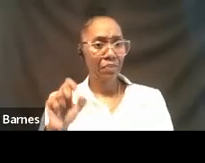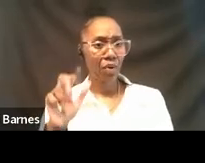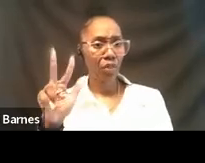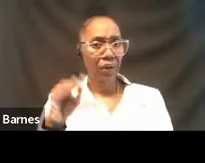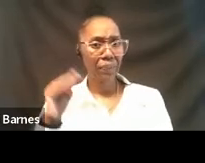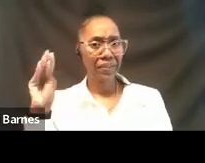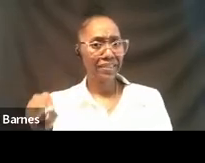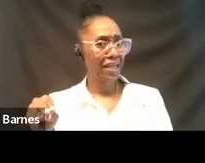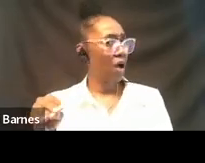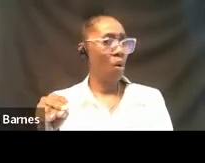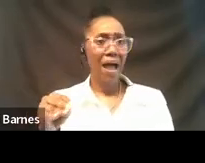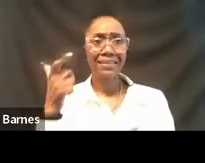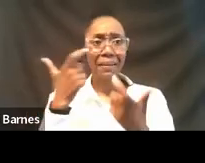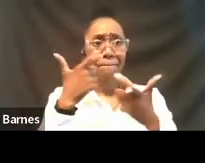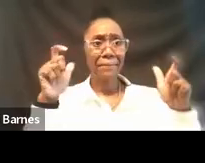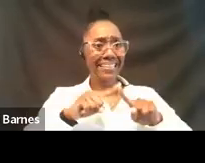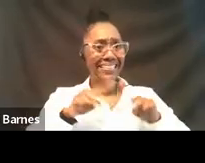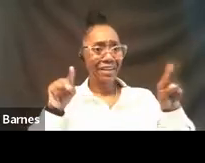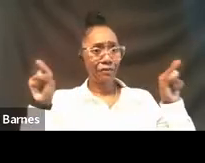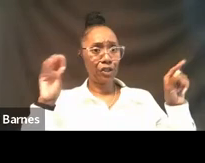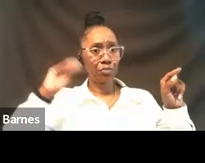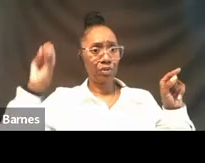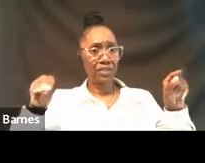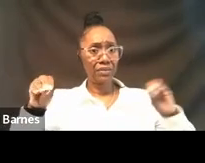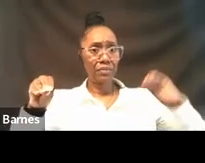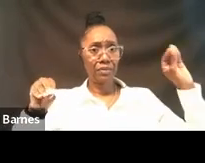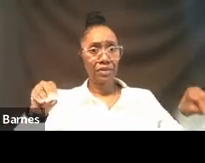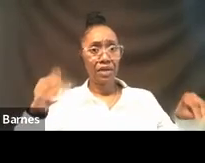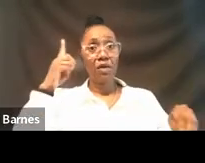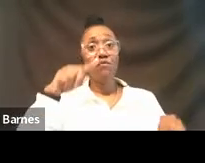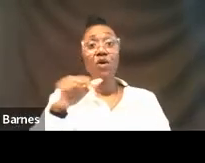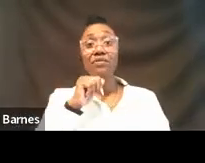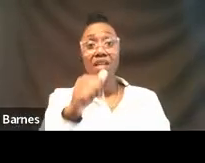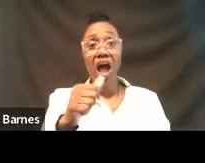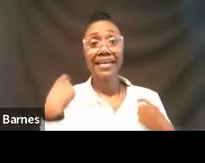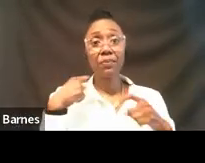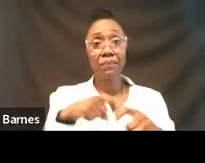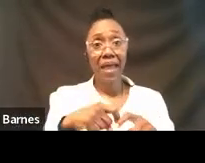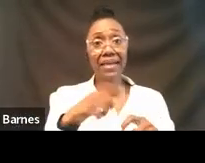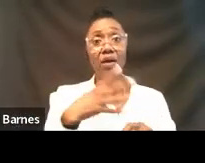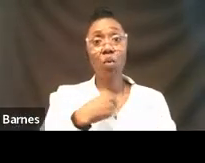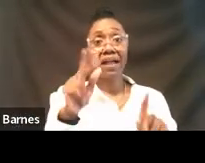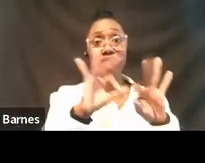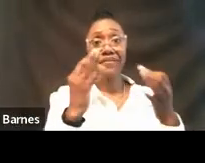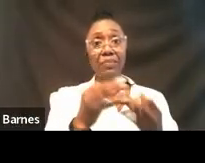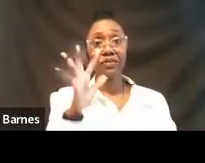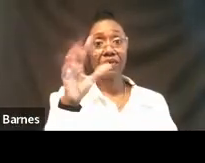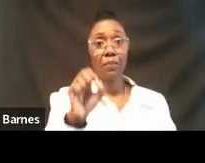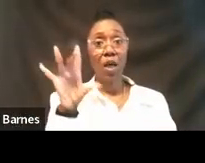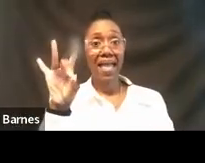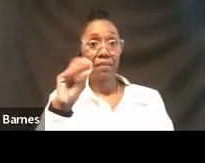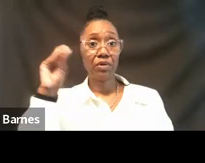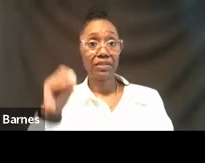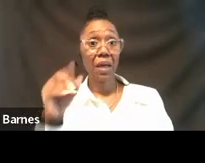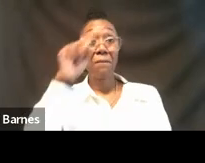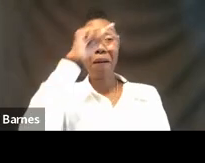huge breakdown. The childhood poverty rate for non-Hispanic white families is only 5.8%, but for Black families in Memphis